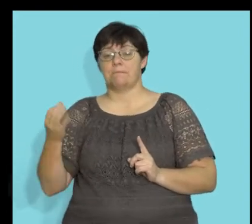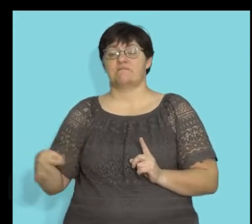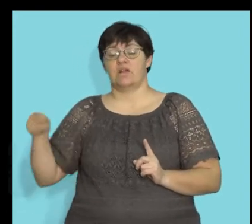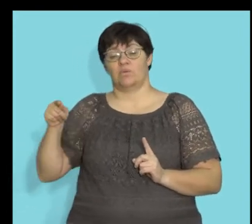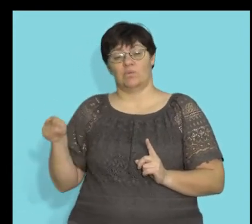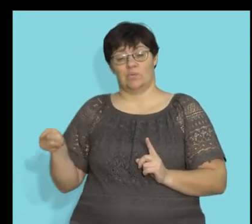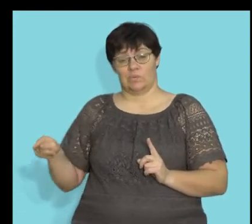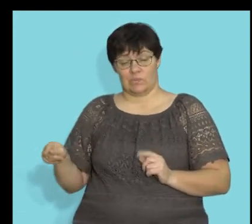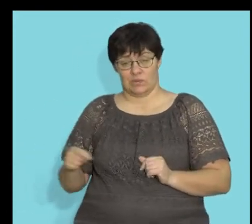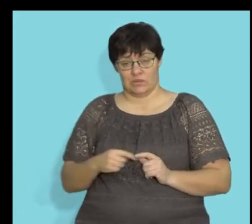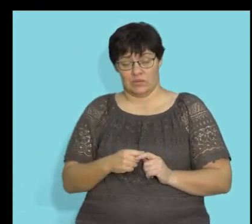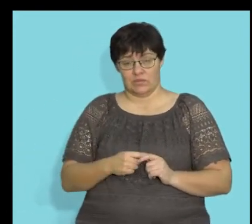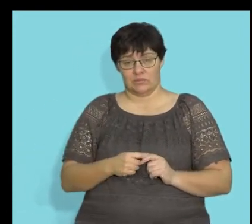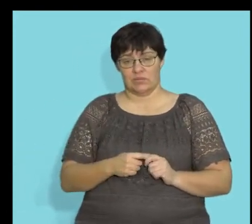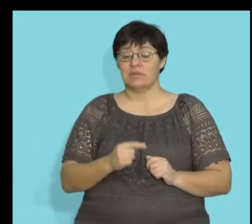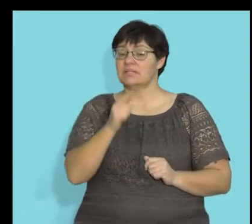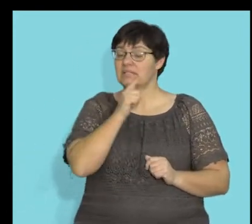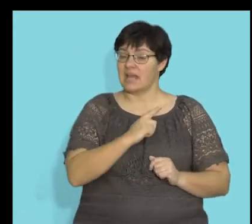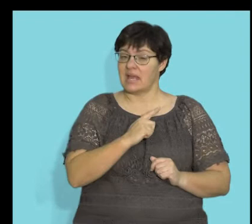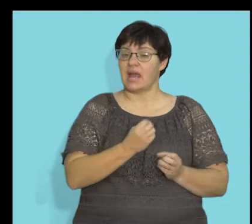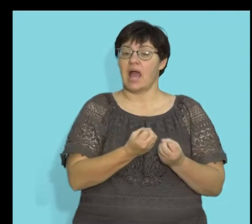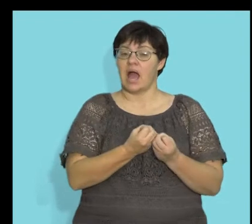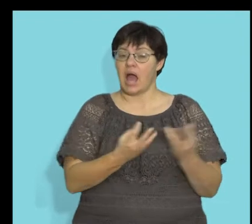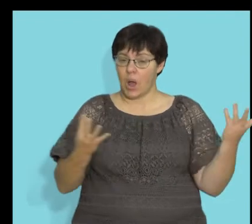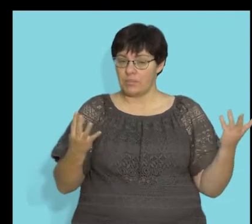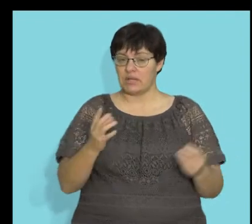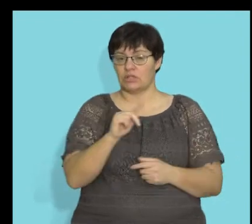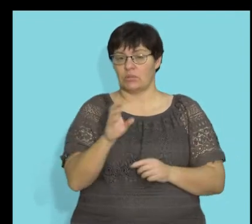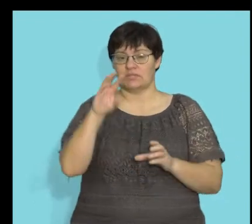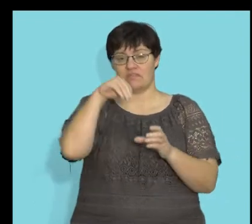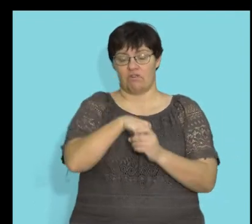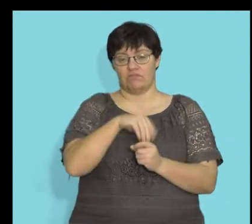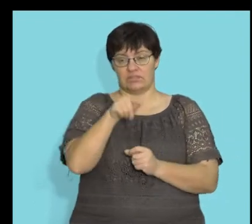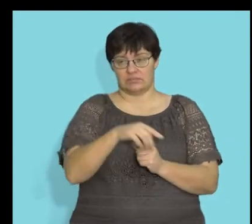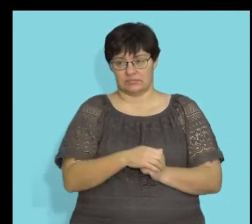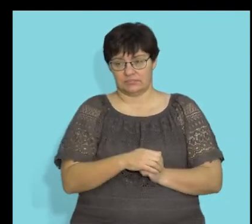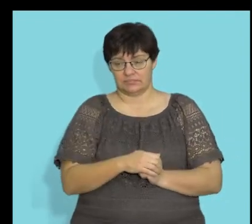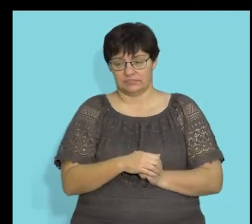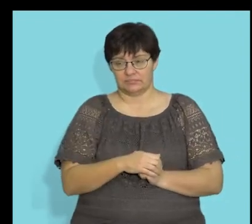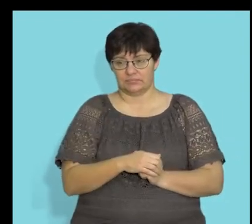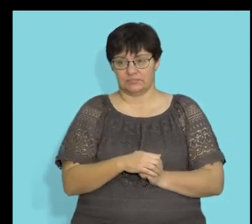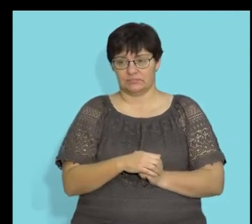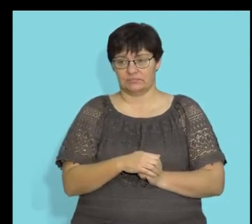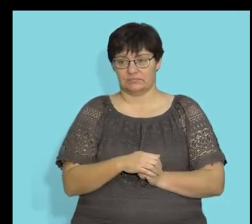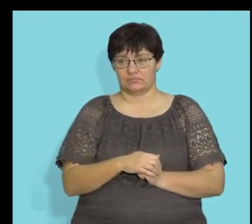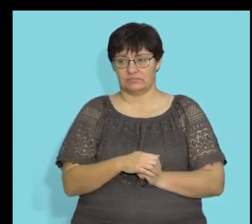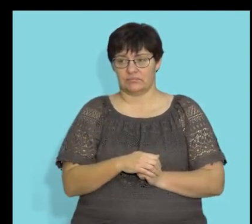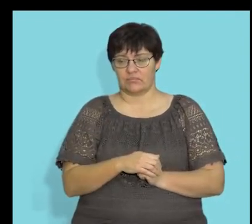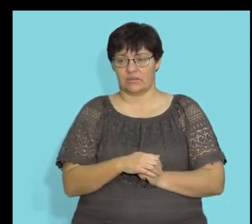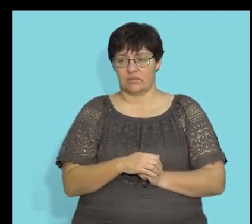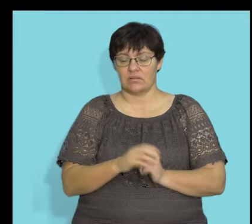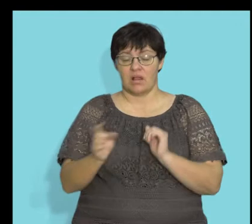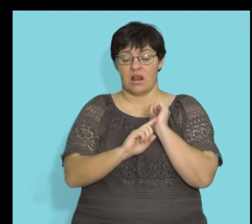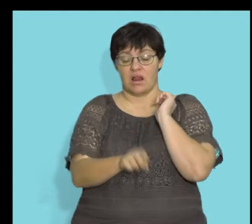value. So I have to say how many terms are involved in this series. So we know that